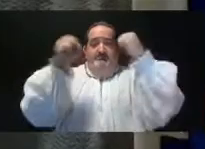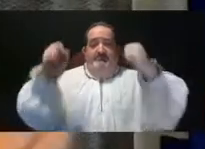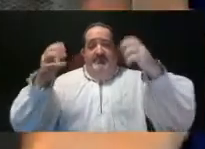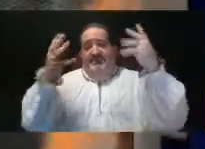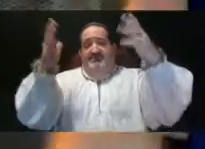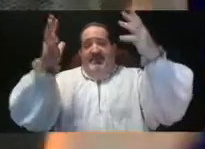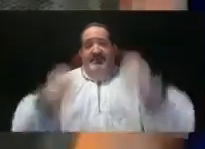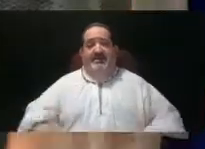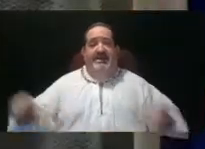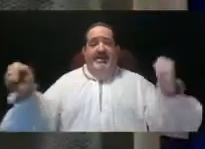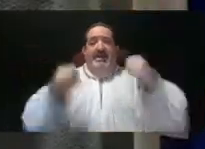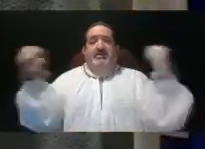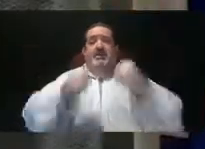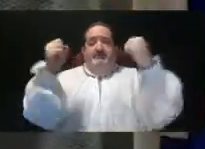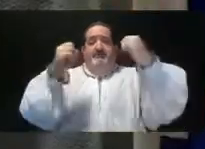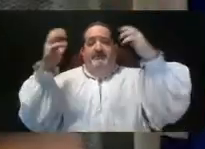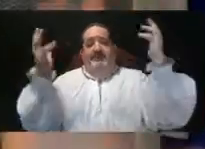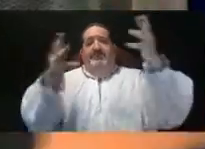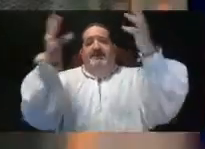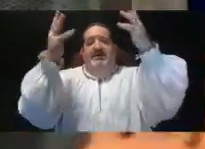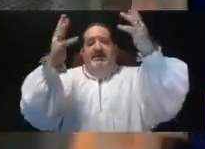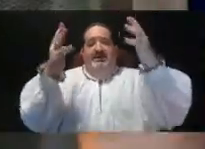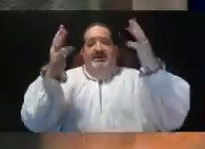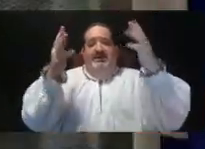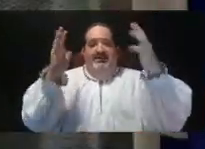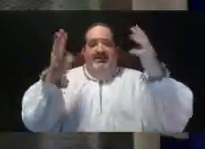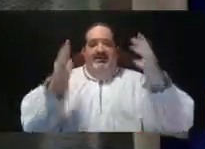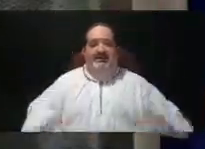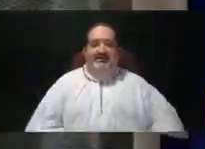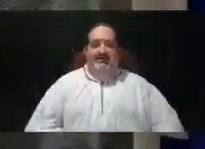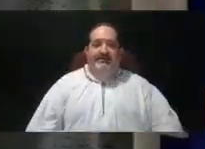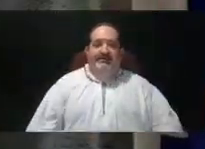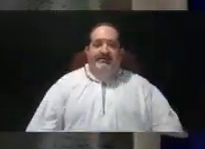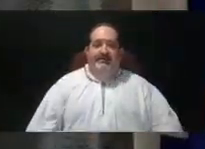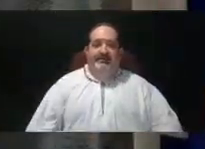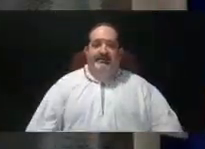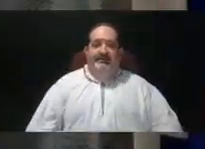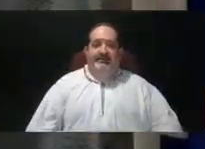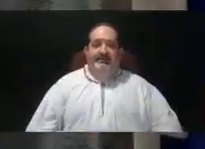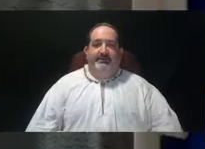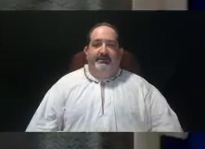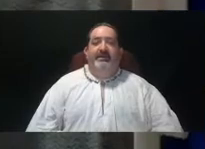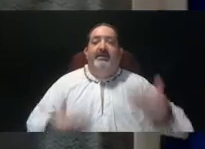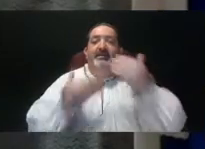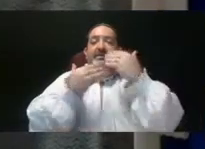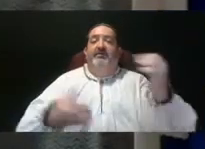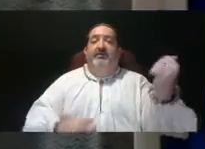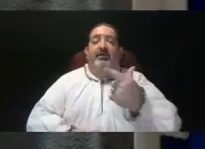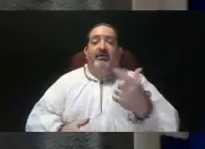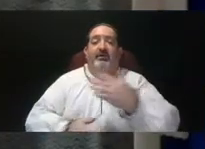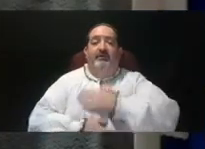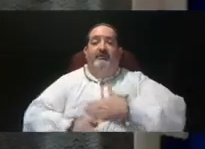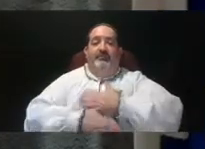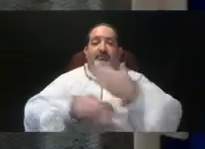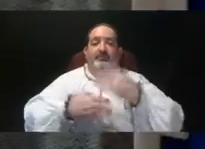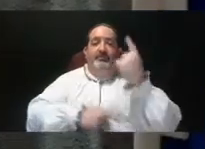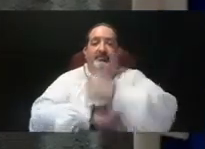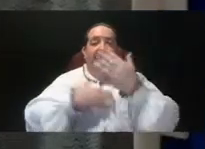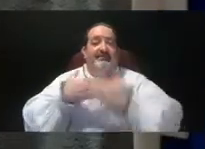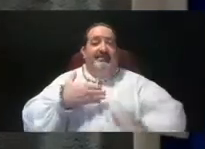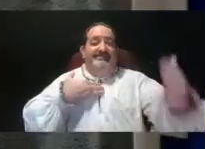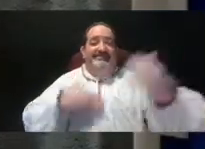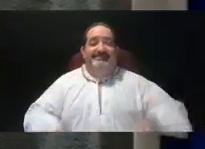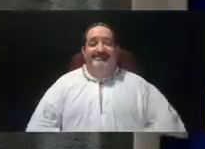hip. Hip, hip. Thank you all and have a great rest of your day.